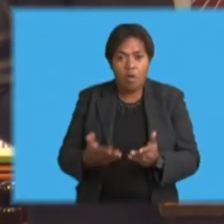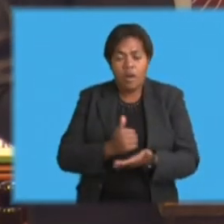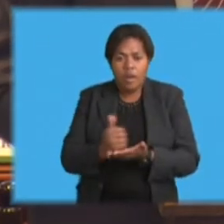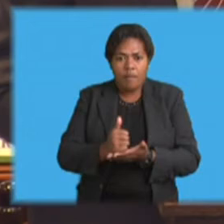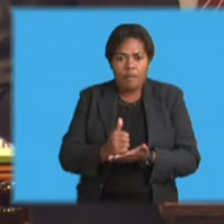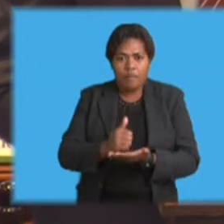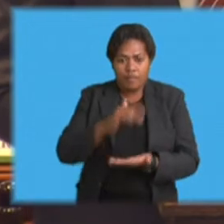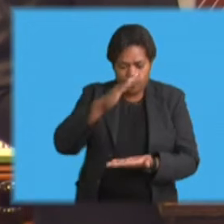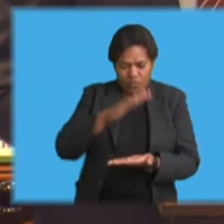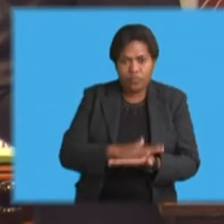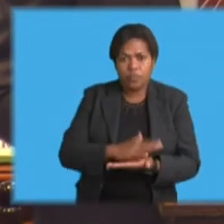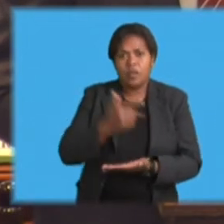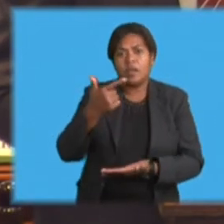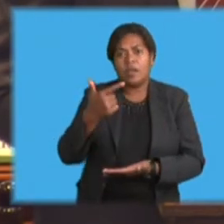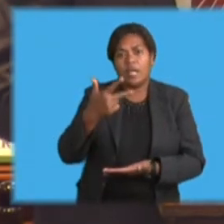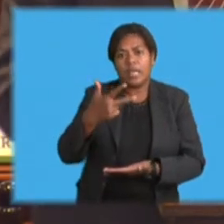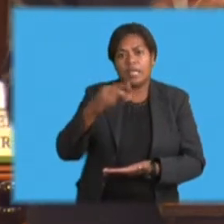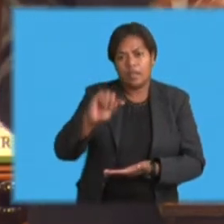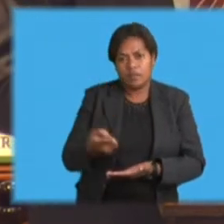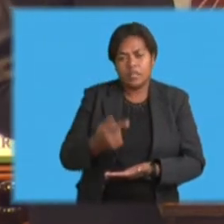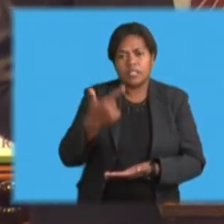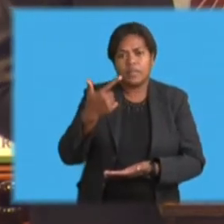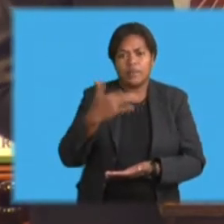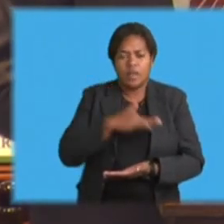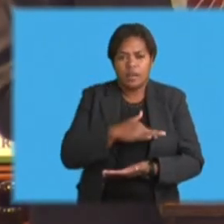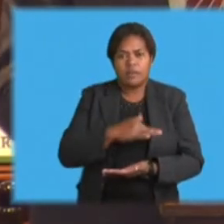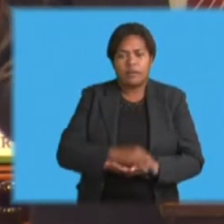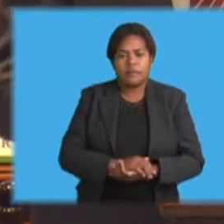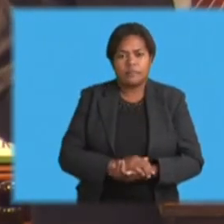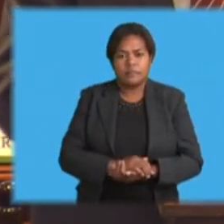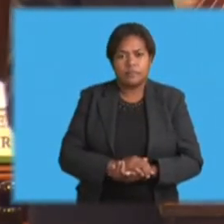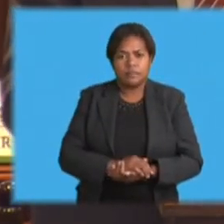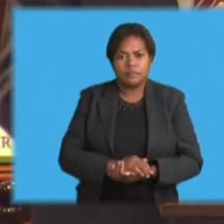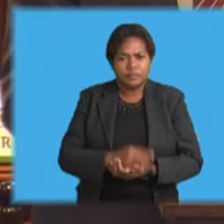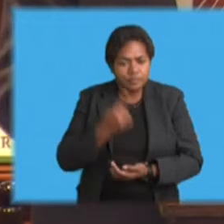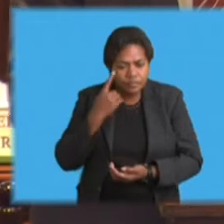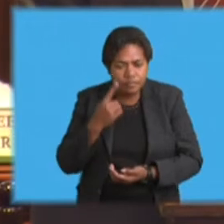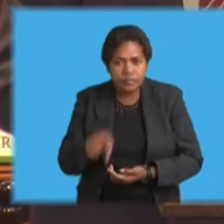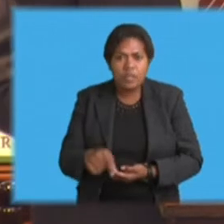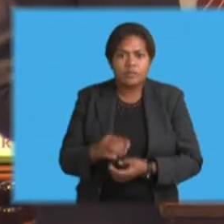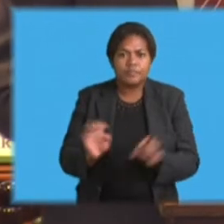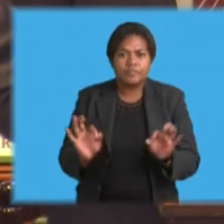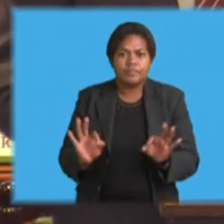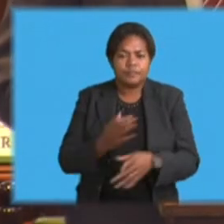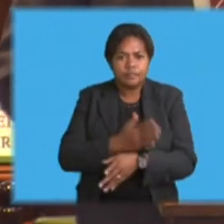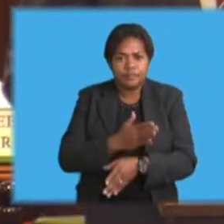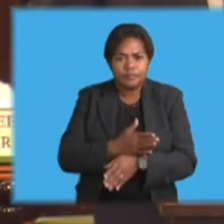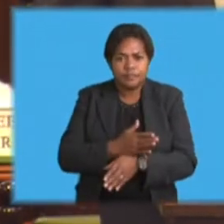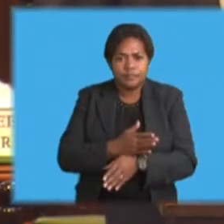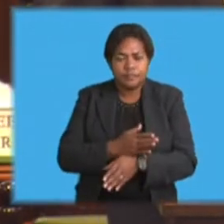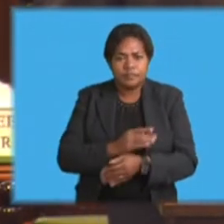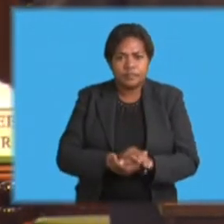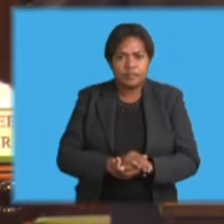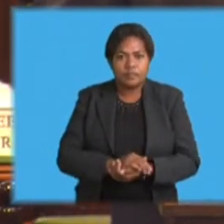around 8,700. You have looked at all those that were employed, taken them out, students and so forth, so the number that is left